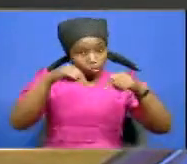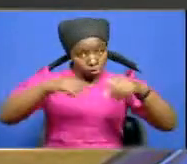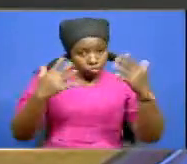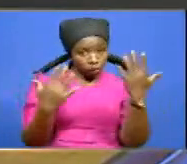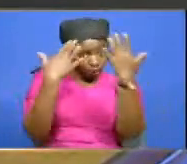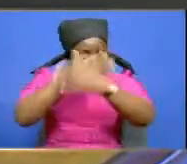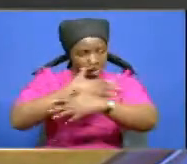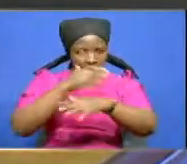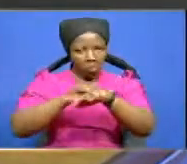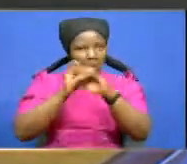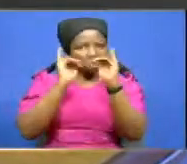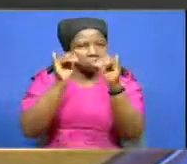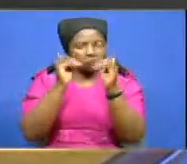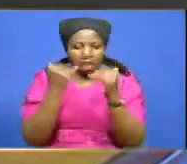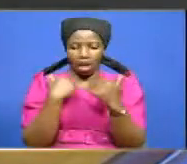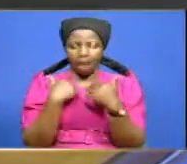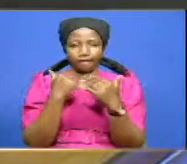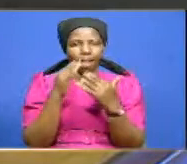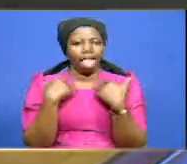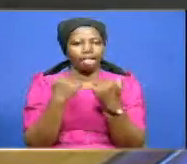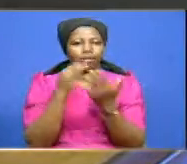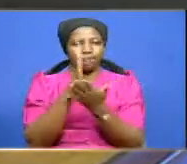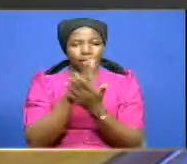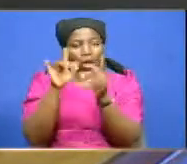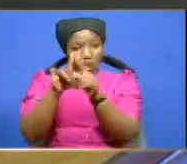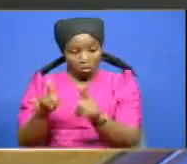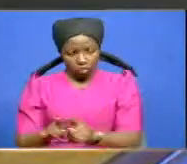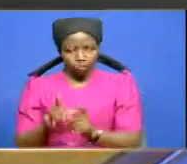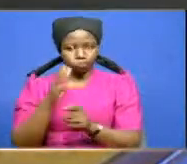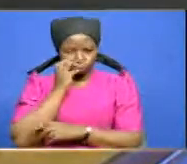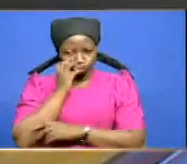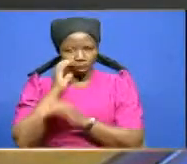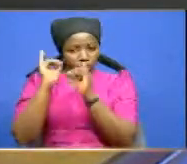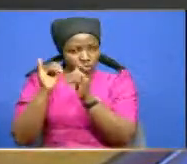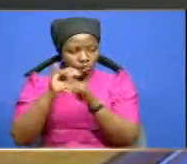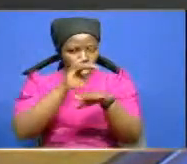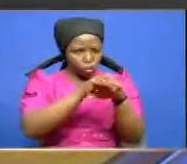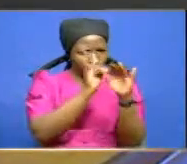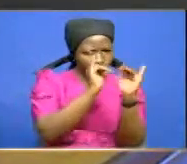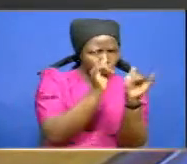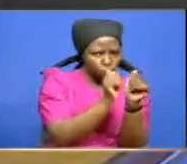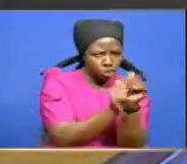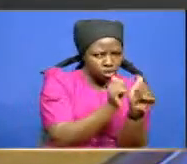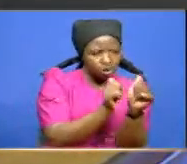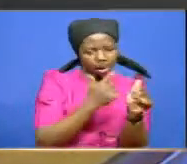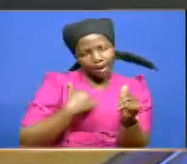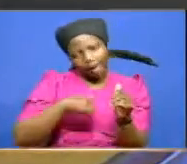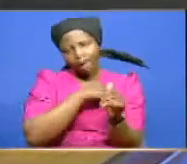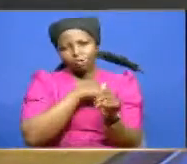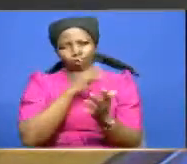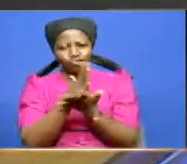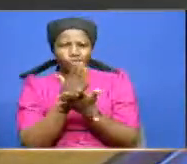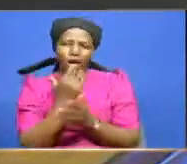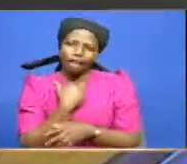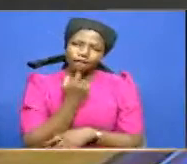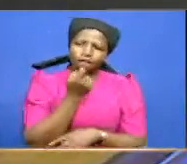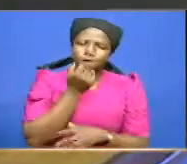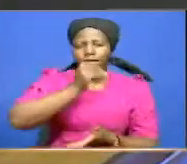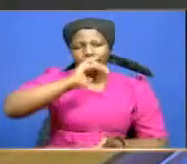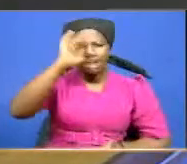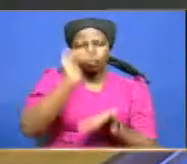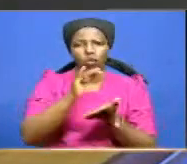good news in the health sector and also some sad news. The good news is that we have been recording fewer and fewer